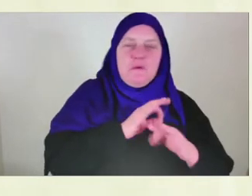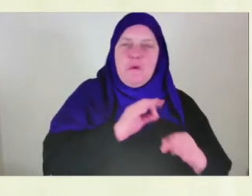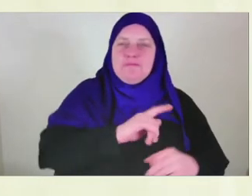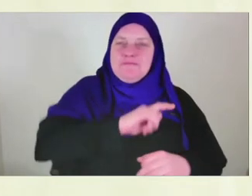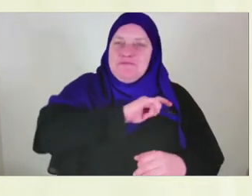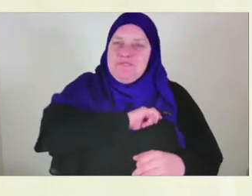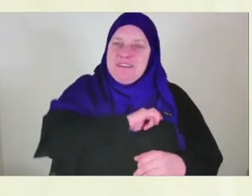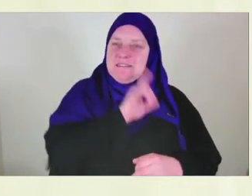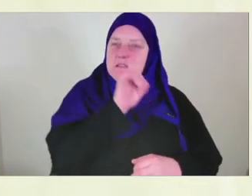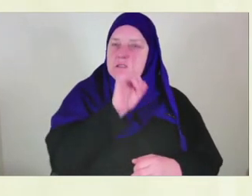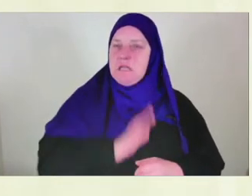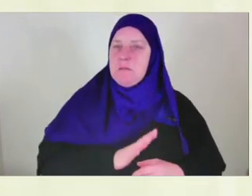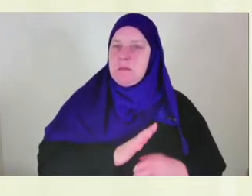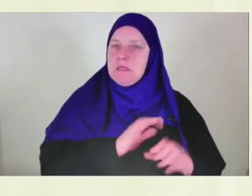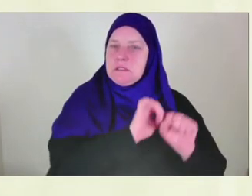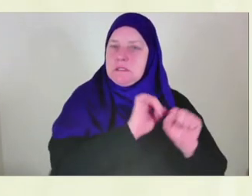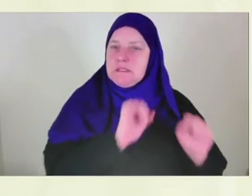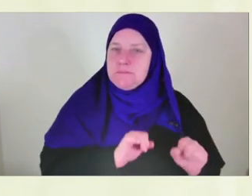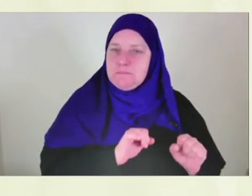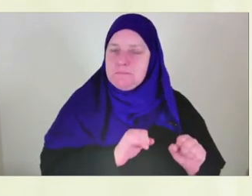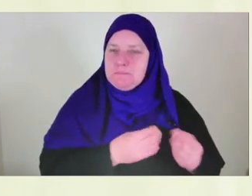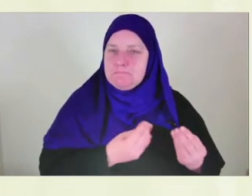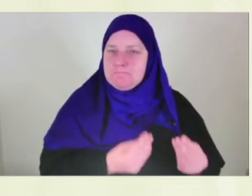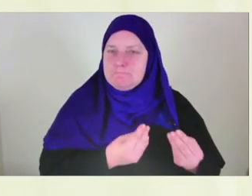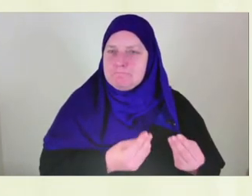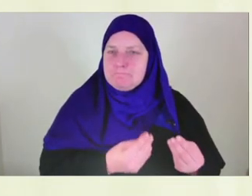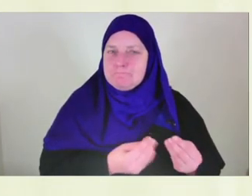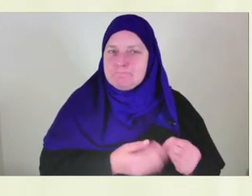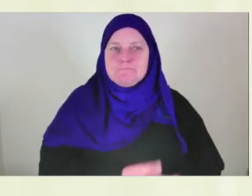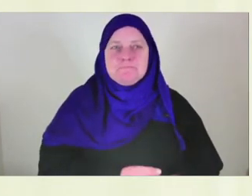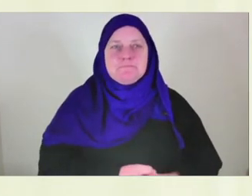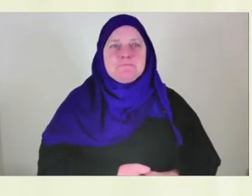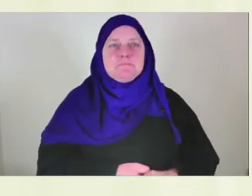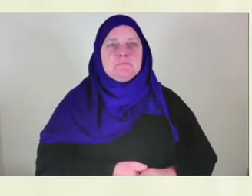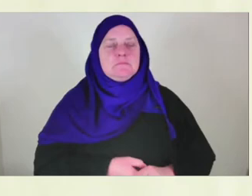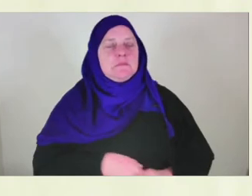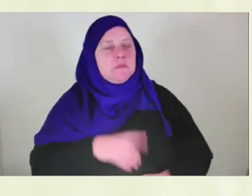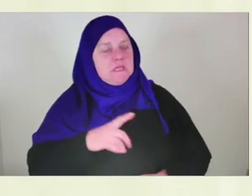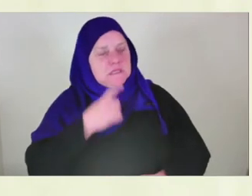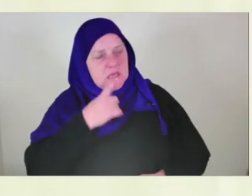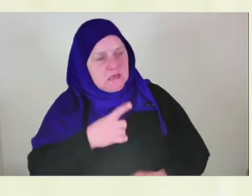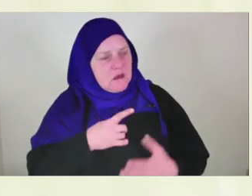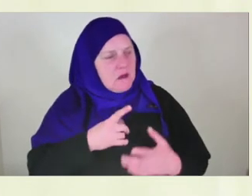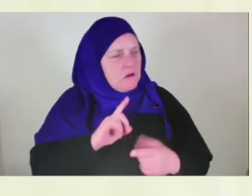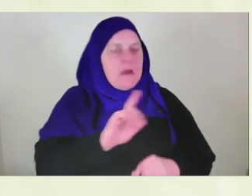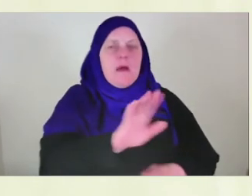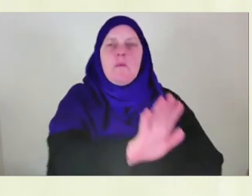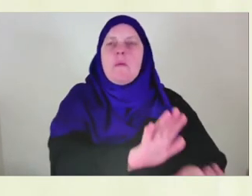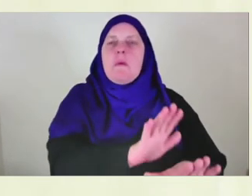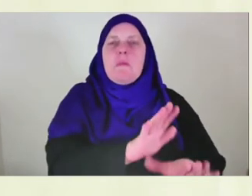people want to question because they say, hold on, I'm paying more money. Yeah. And the other thing is,